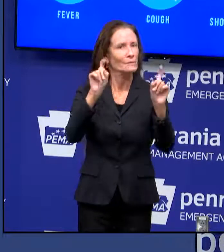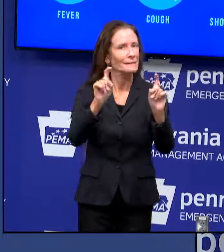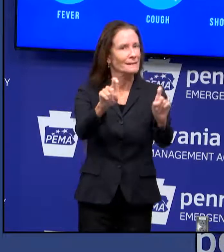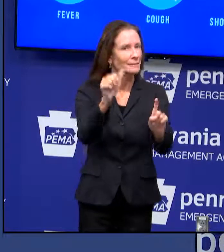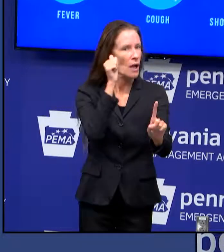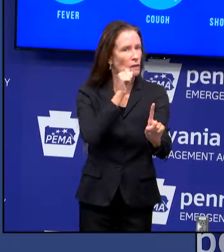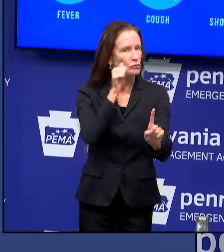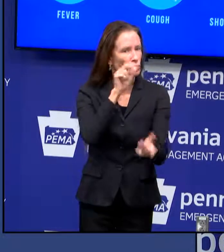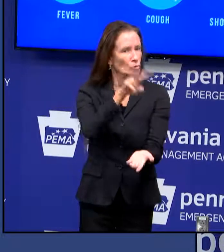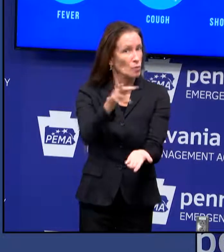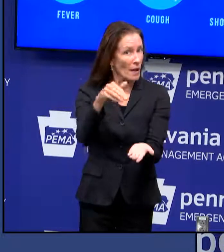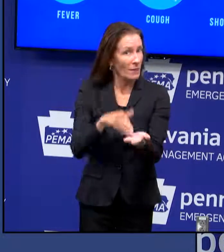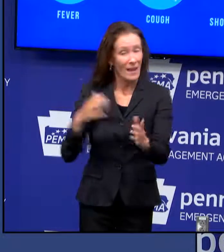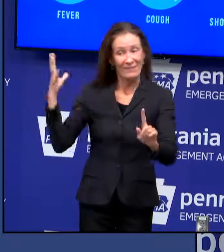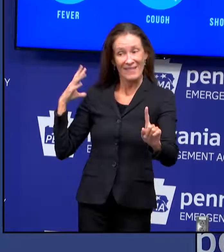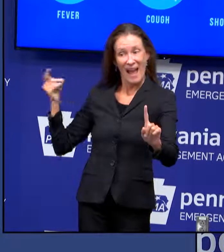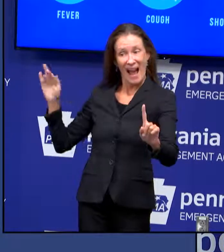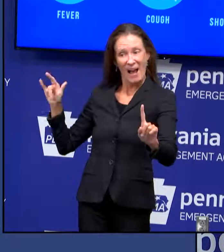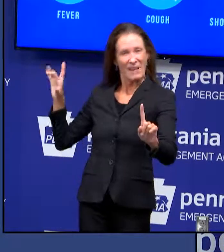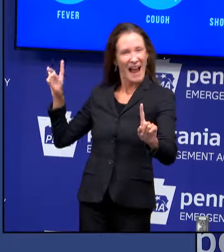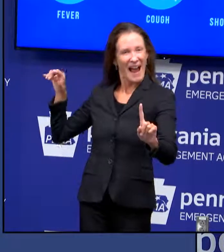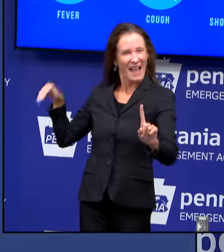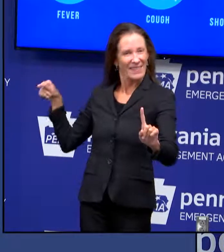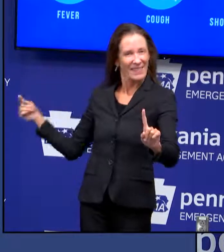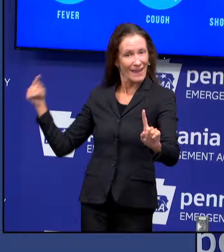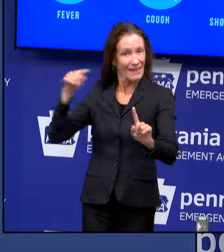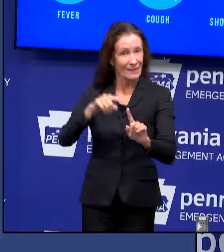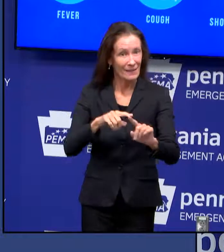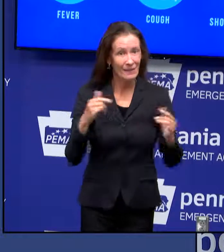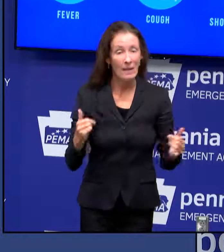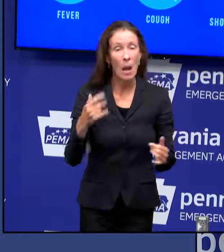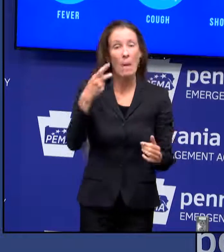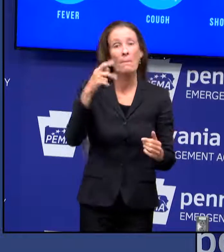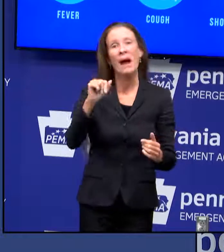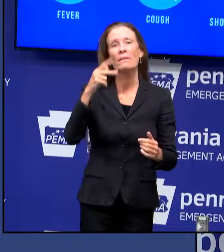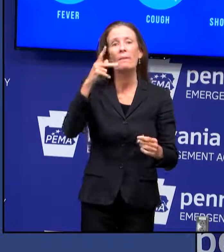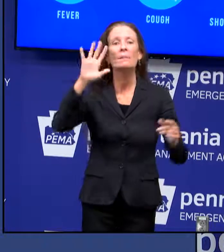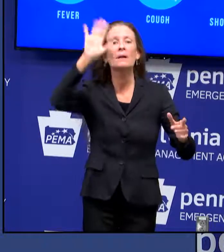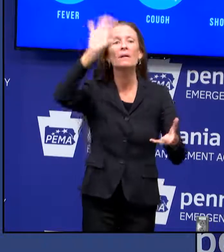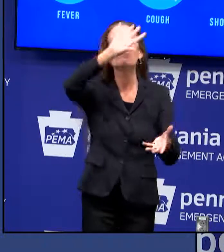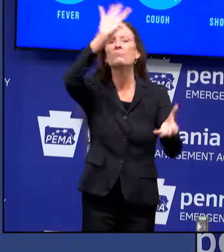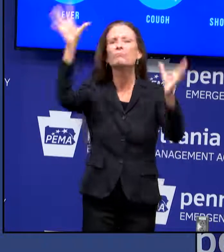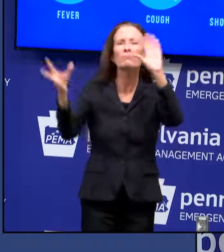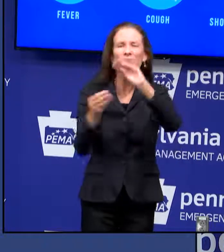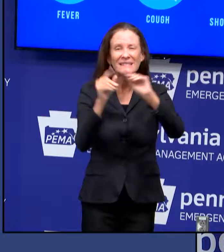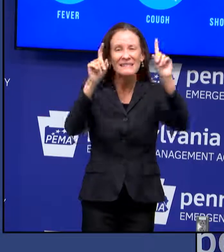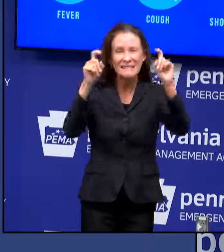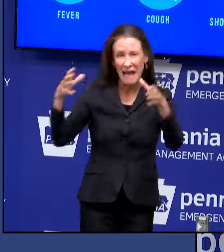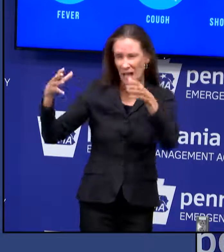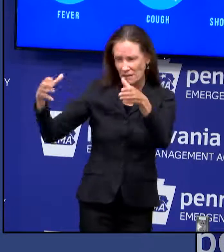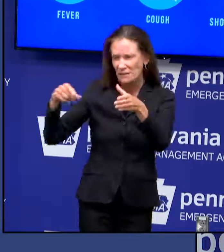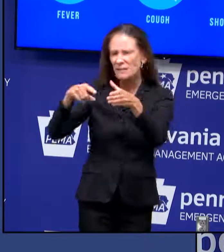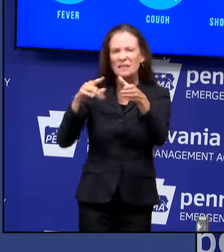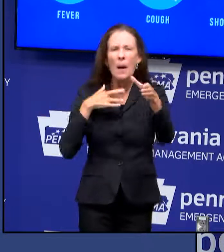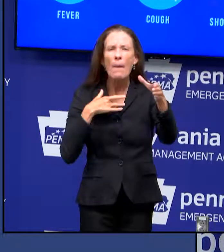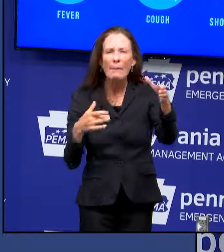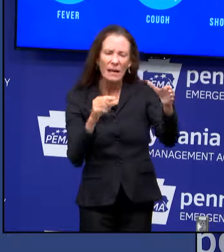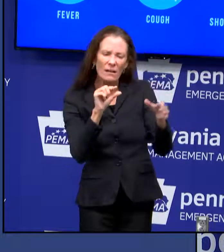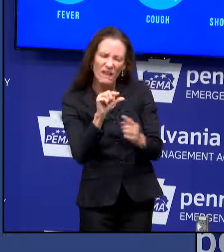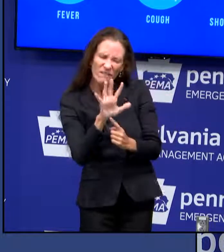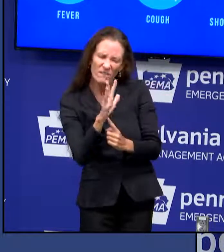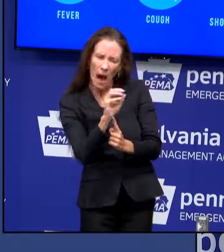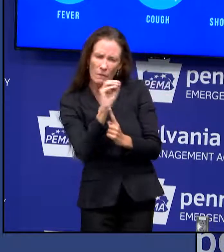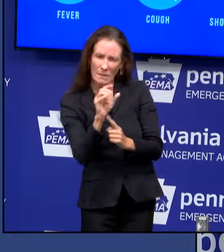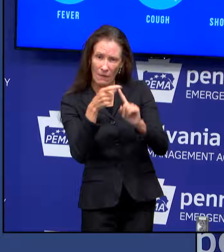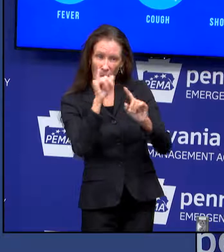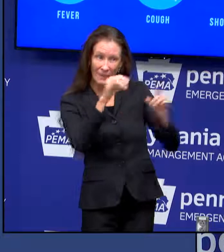we're testing about 4% of our population each month. While more testing does increase our total number of positive